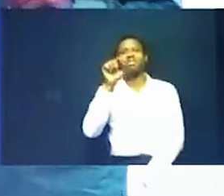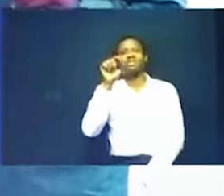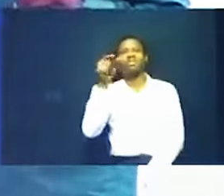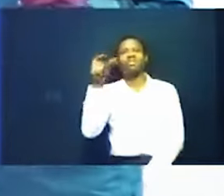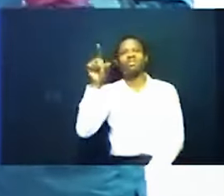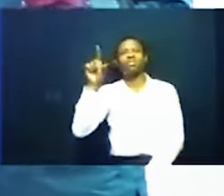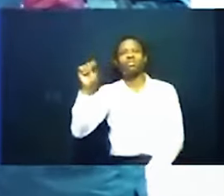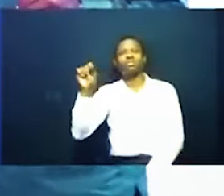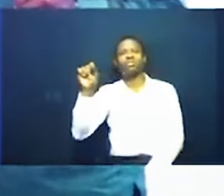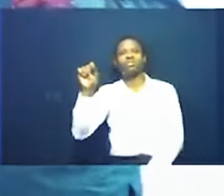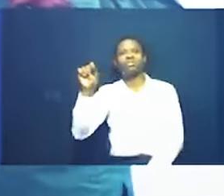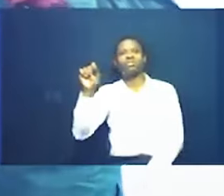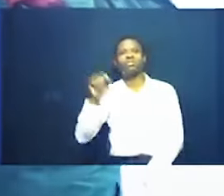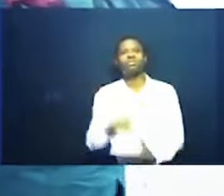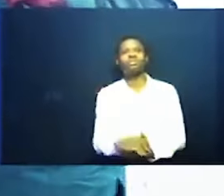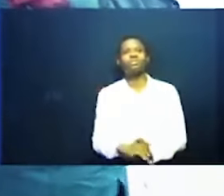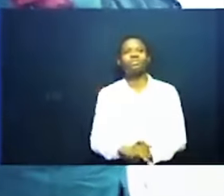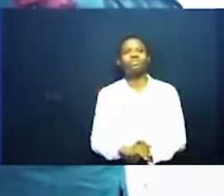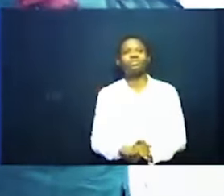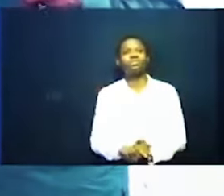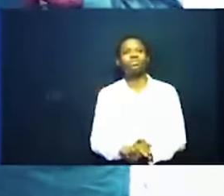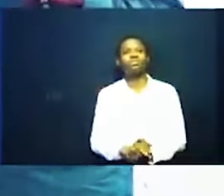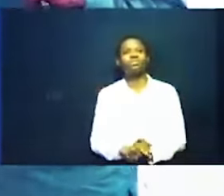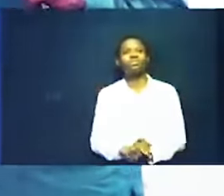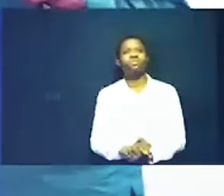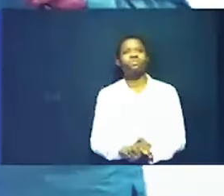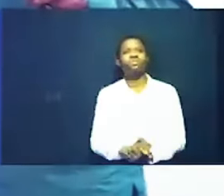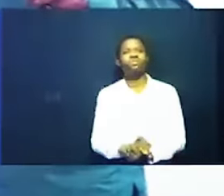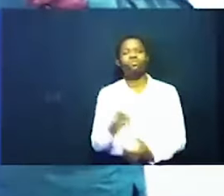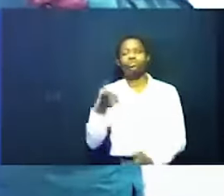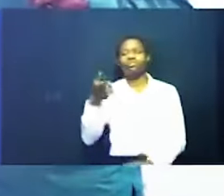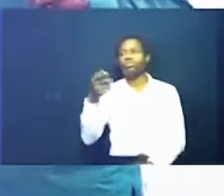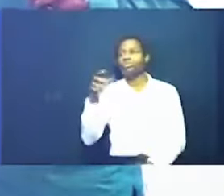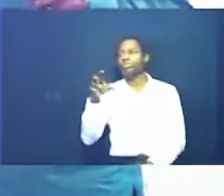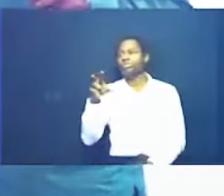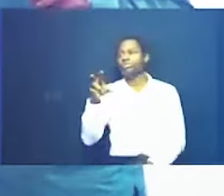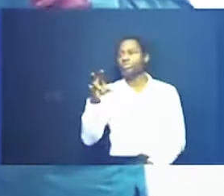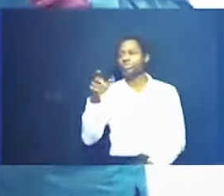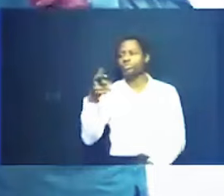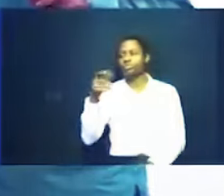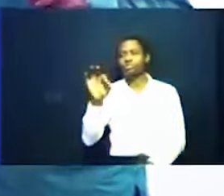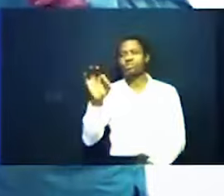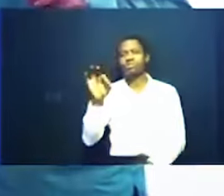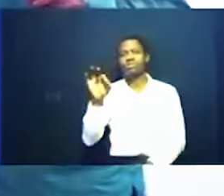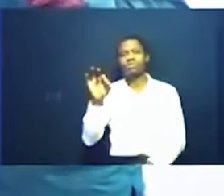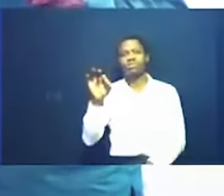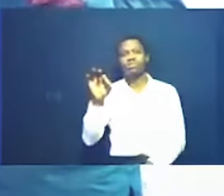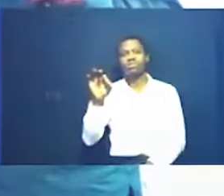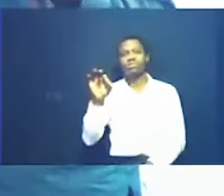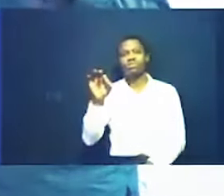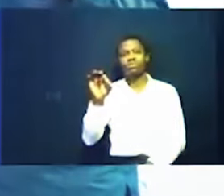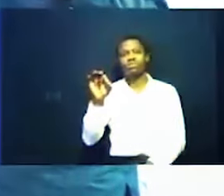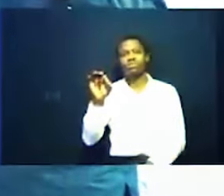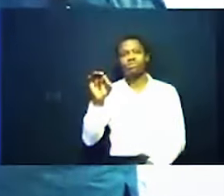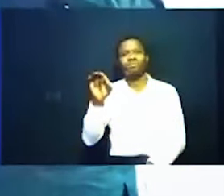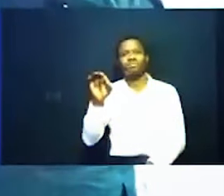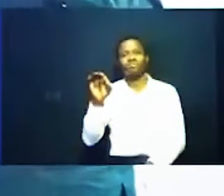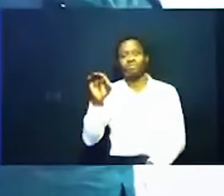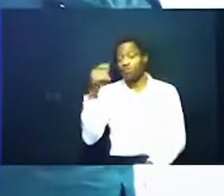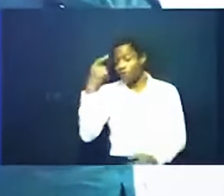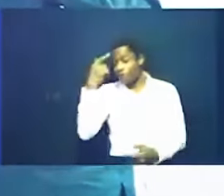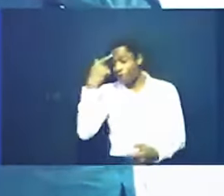For those God foreknew, he also predestined to be conformed to the image of his